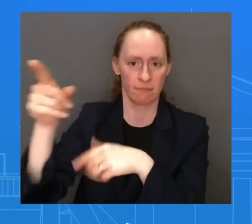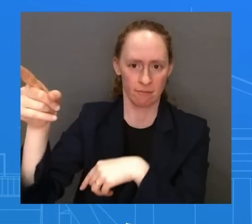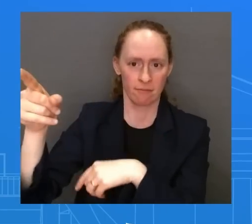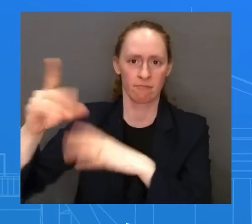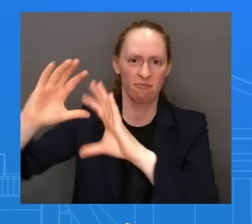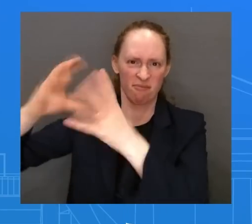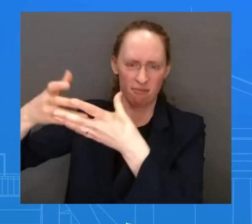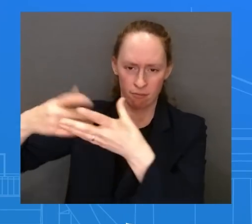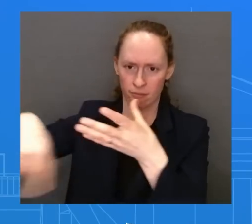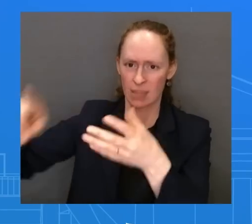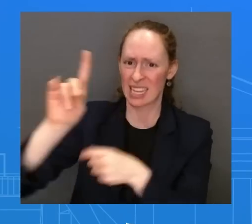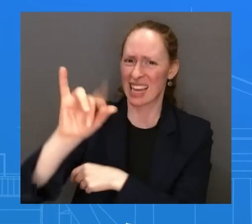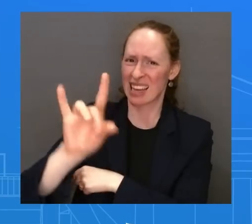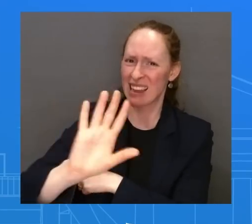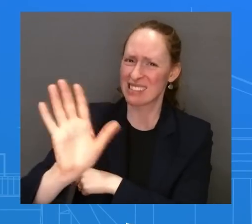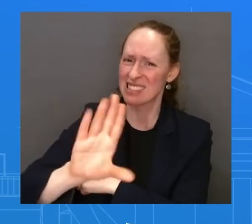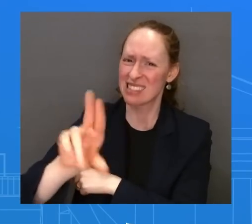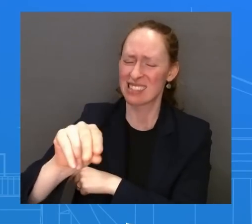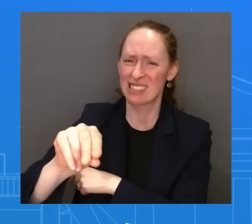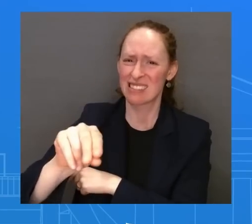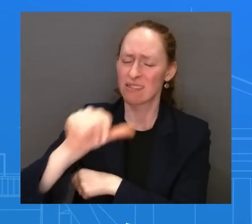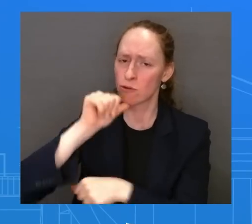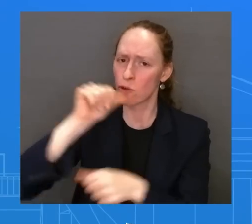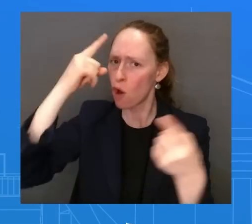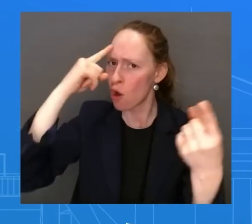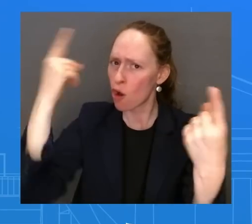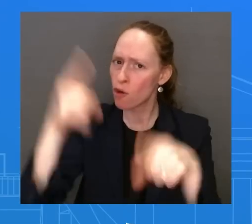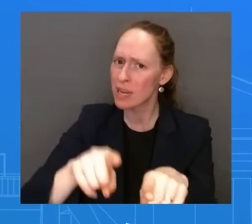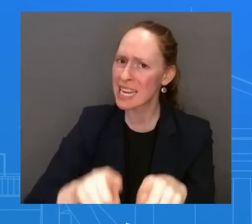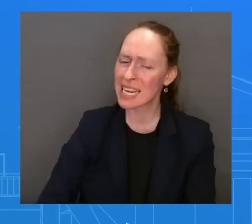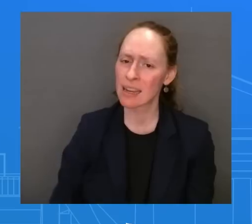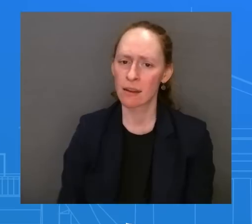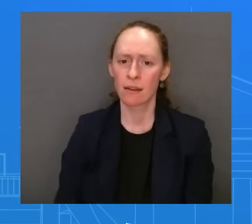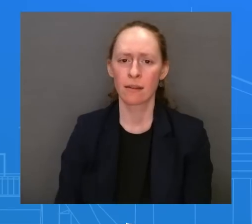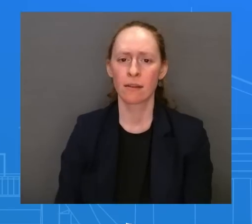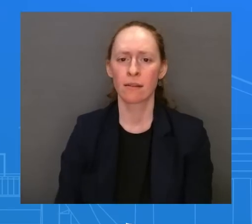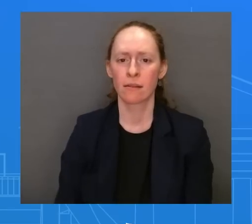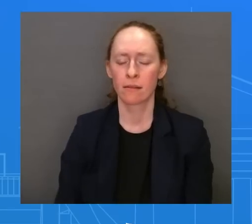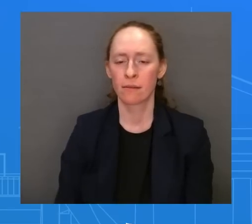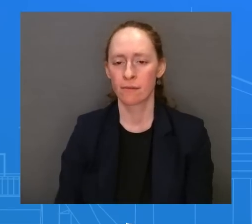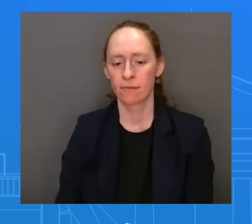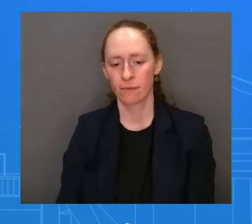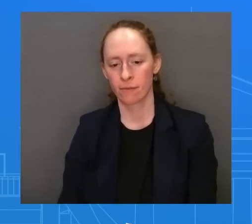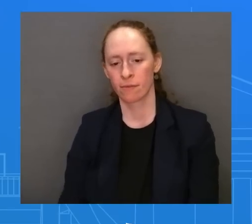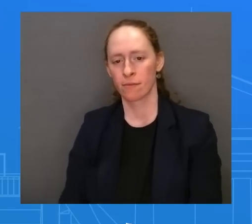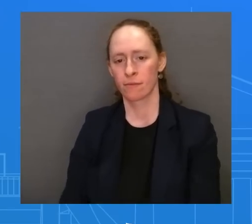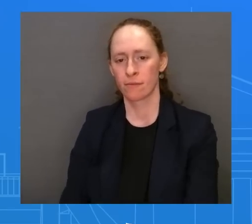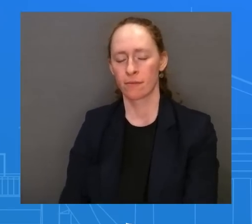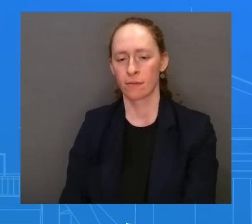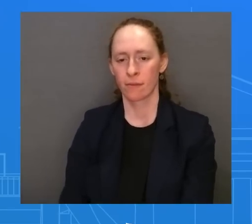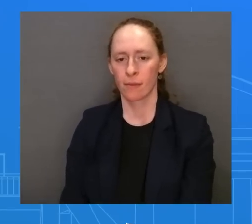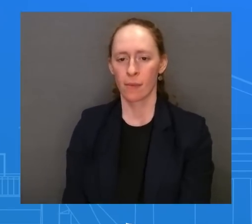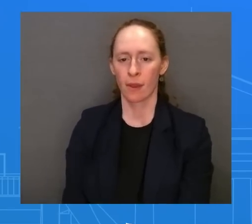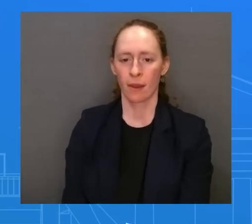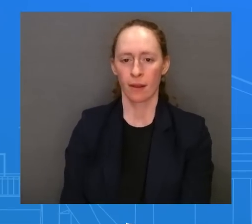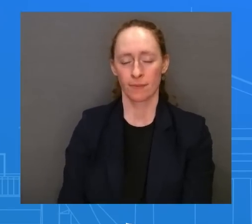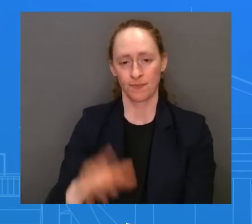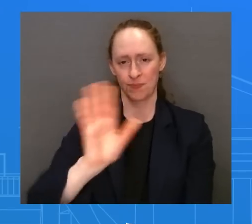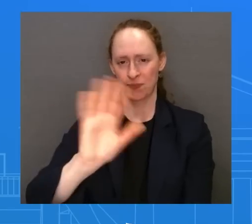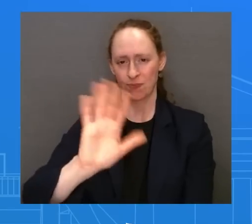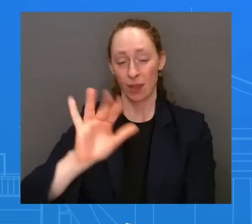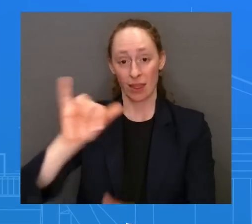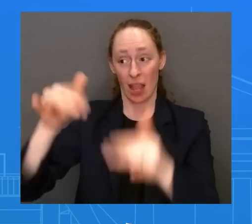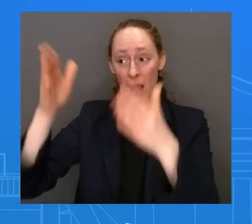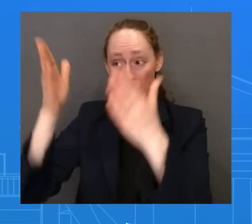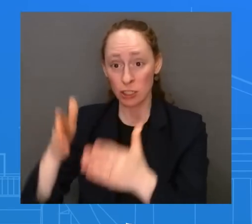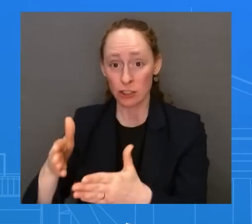individual advice that uh individual members of the president's team give him that would not be appropriate for me but